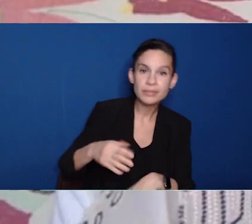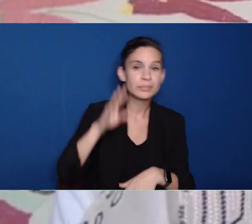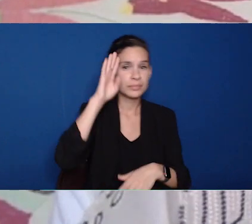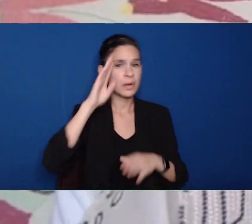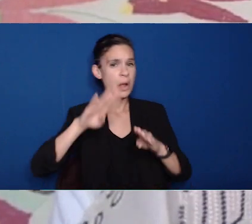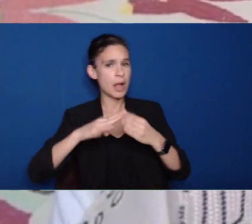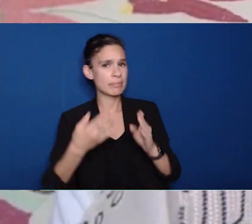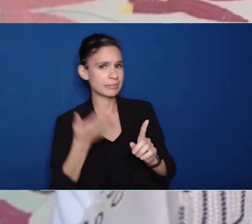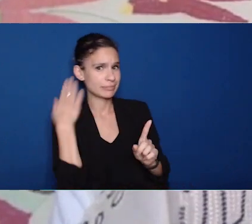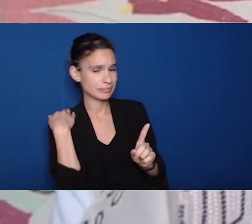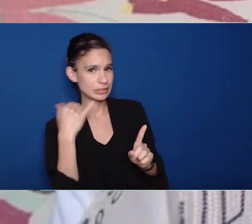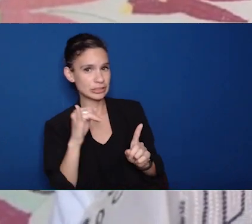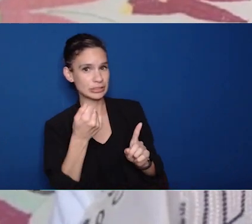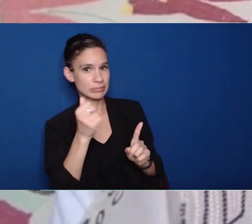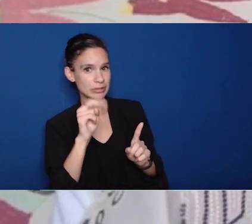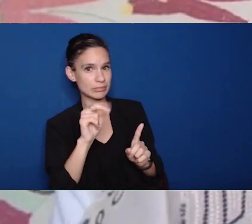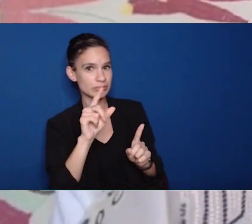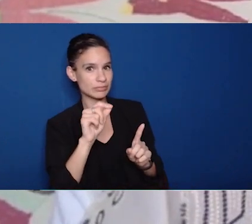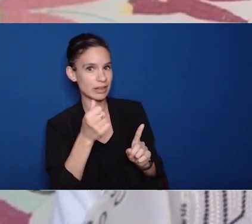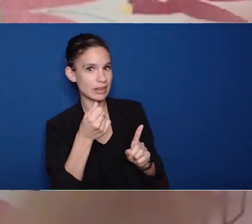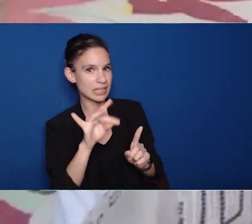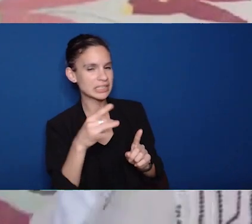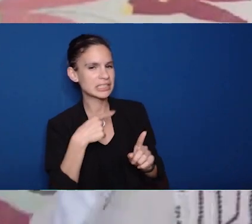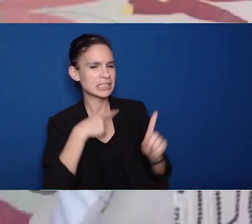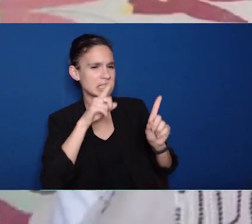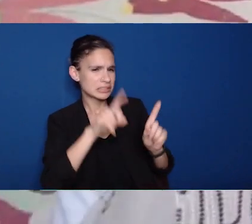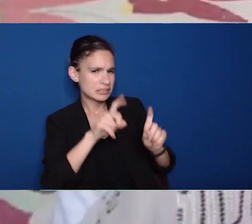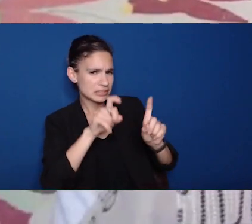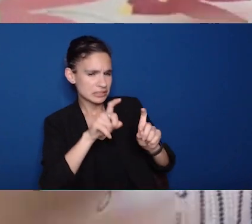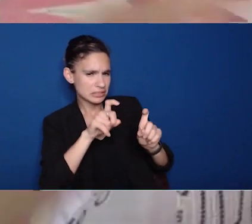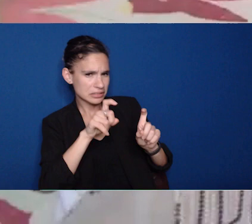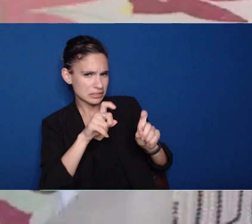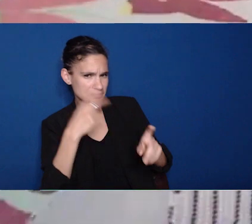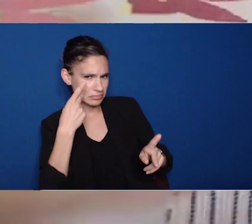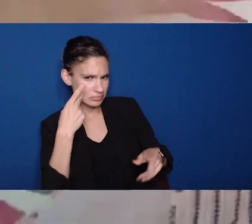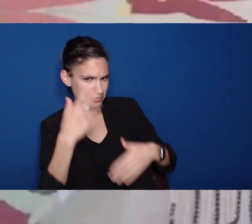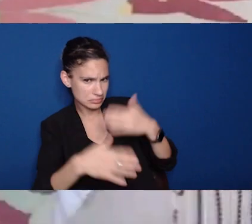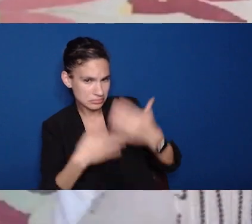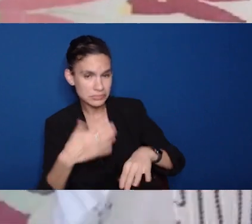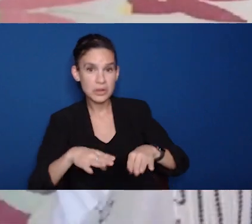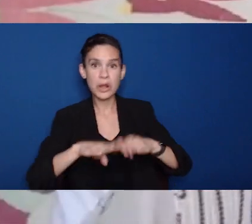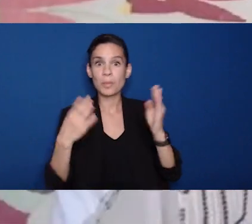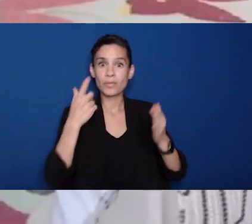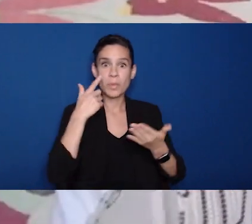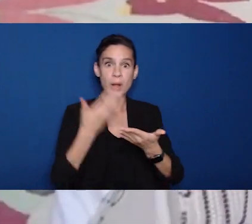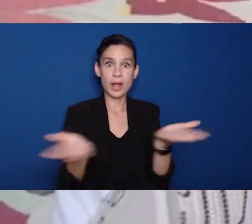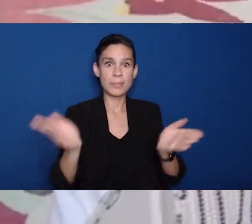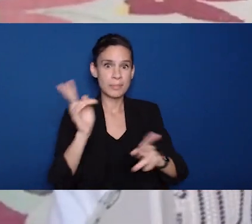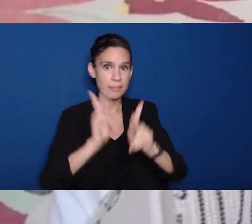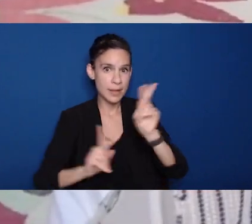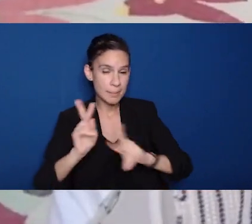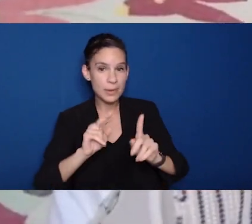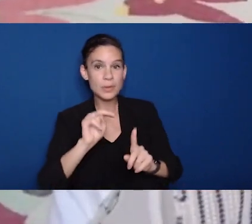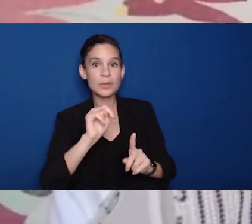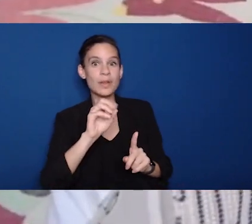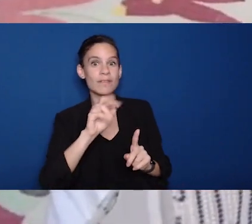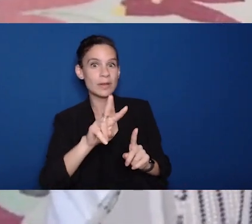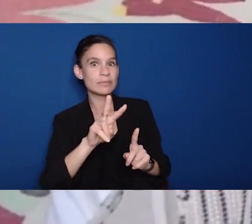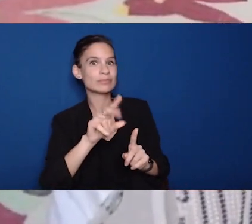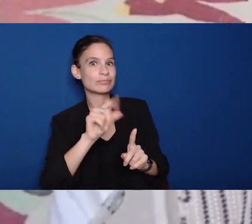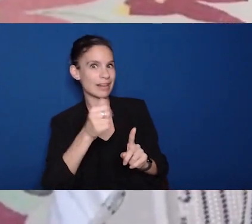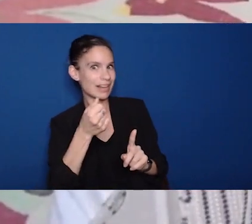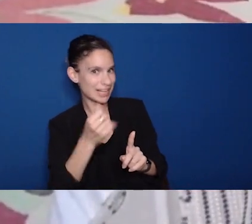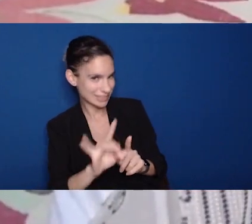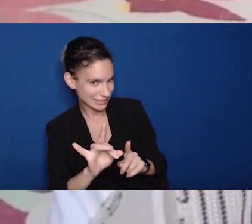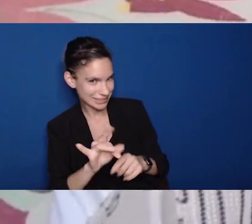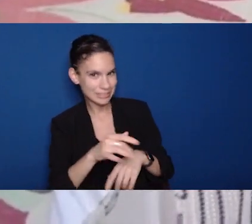January 2018 on a beta basis, trying it out. And then it opened to the public in